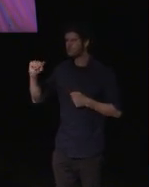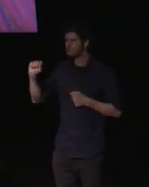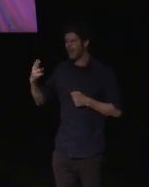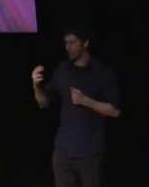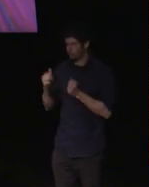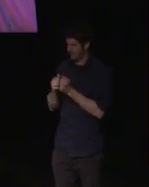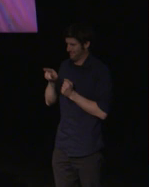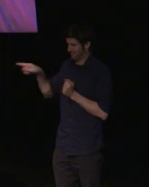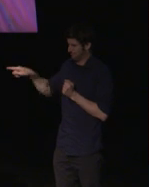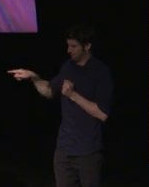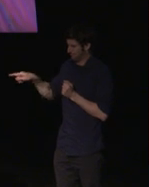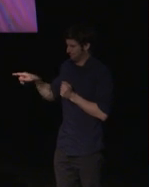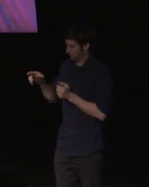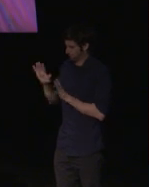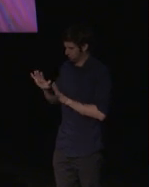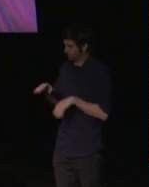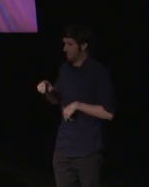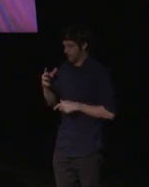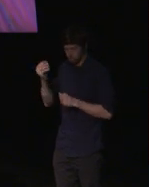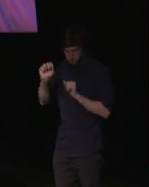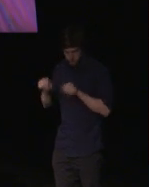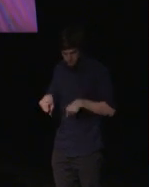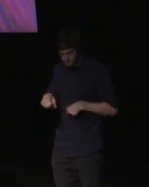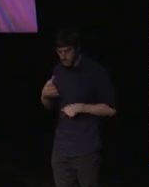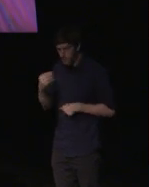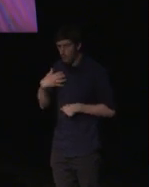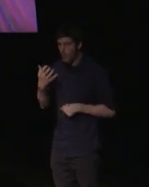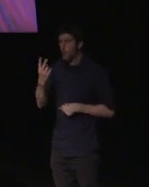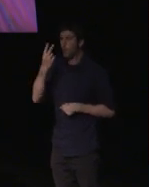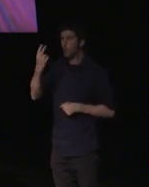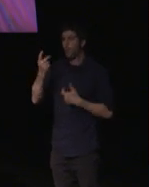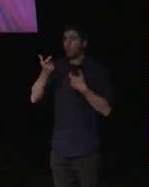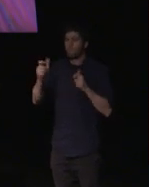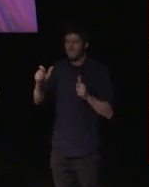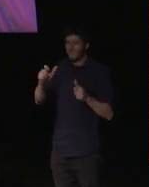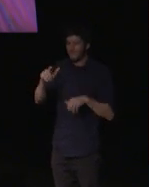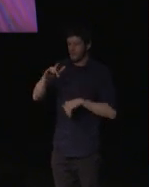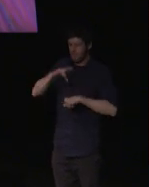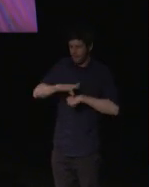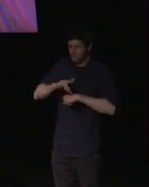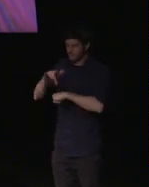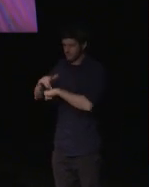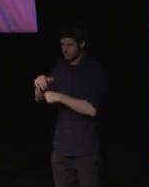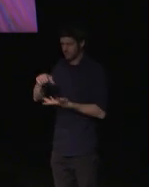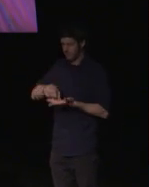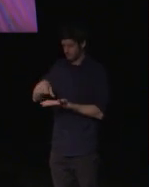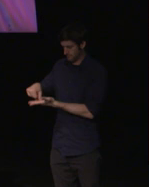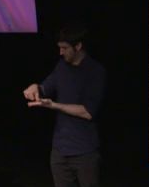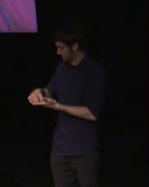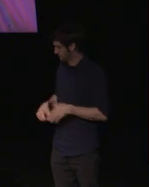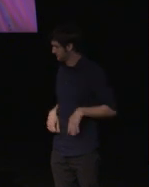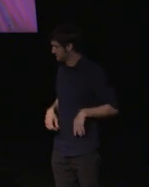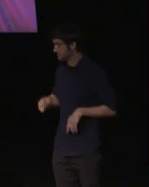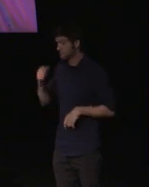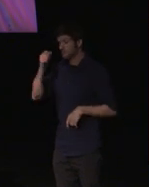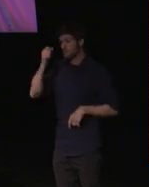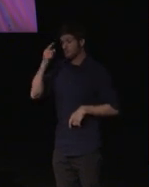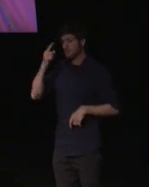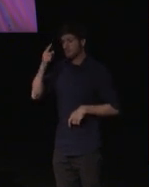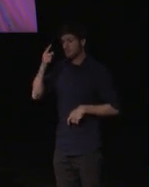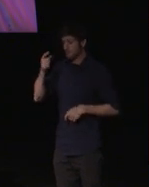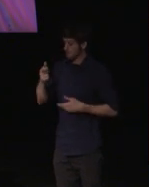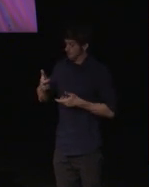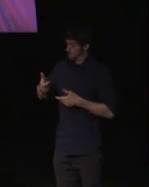this device. And we wanted to give two big buttons because, you know, the reality is we know that buttons are not, you